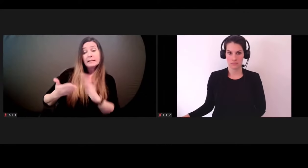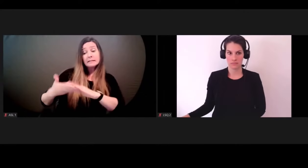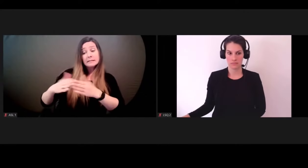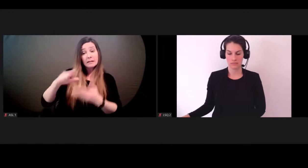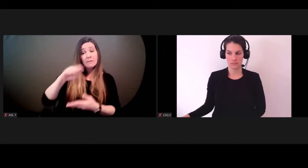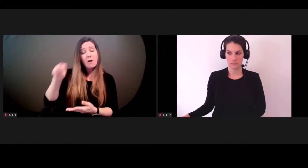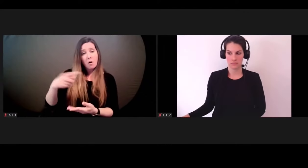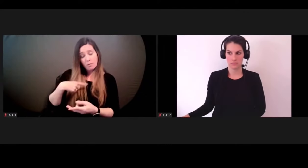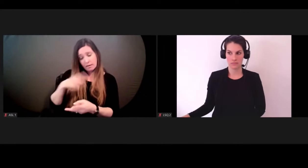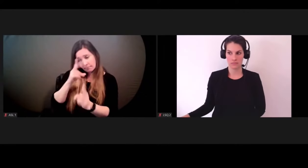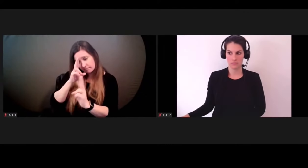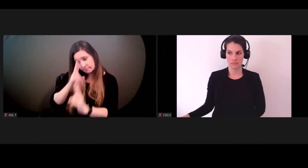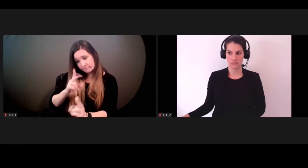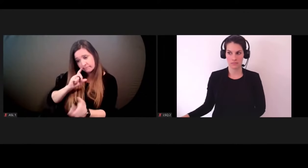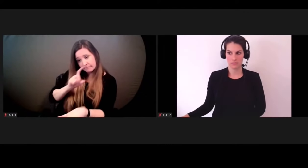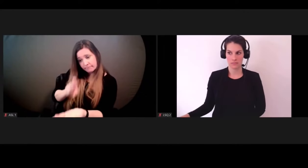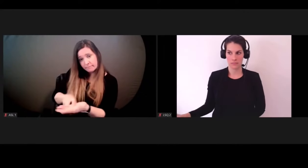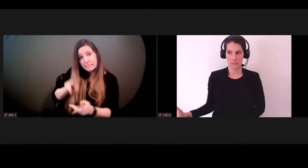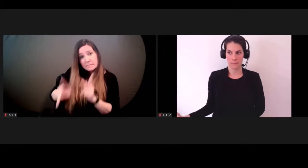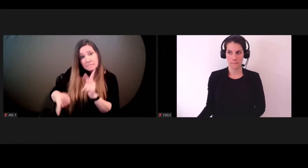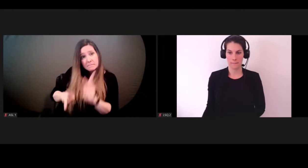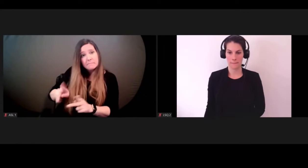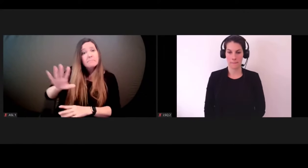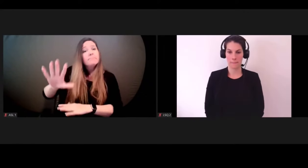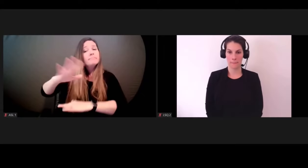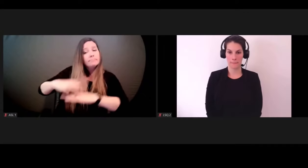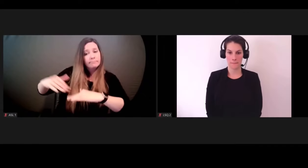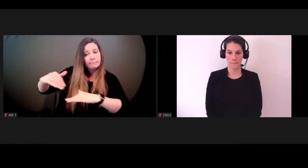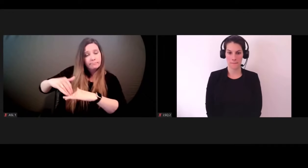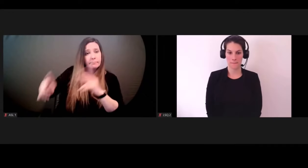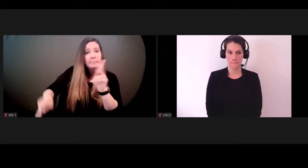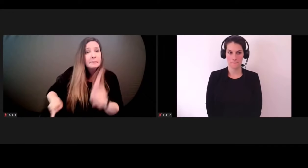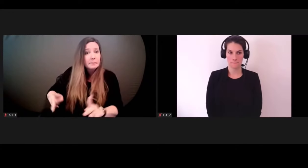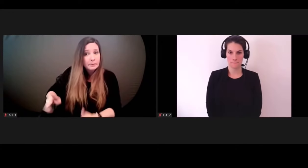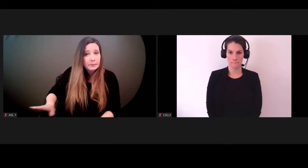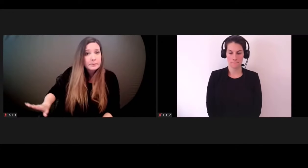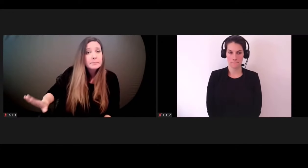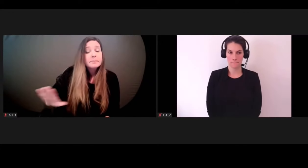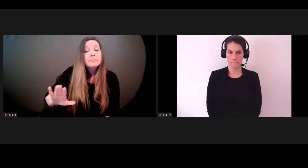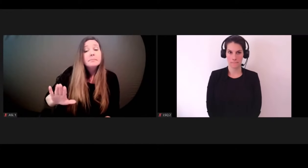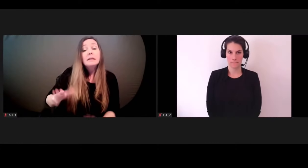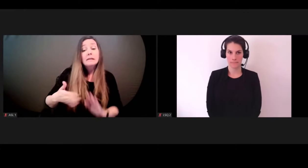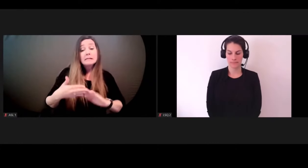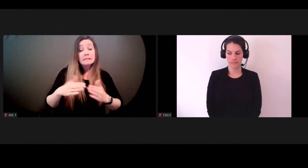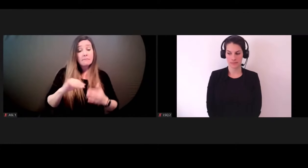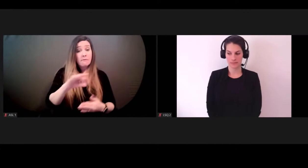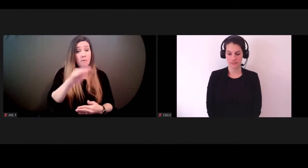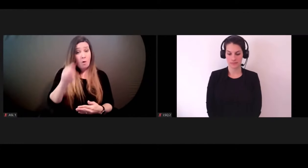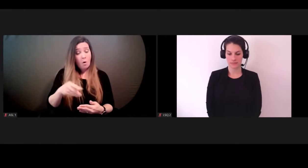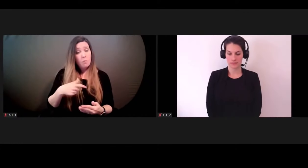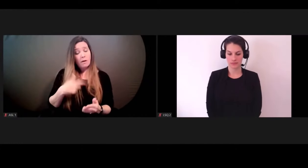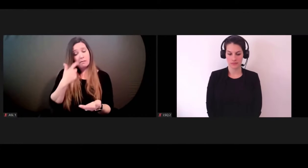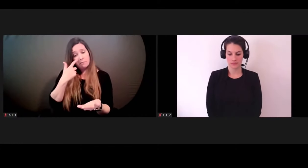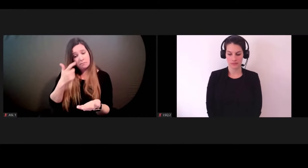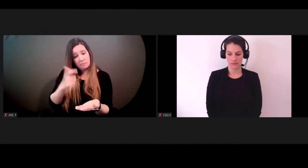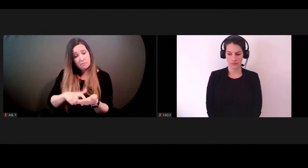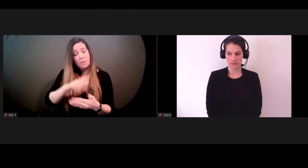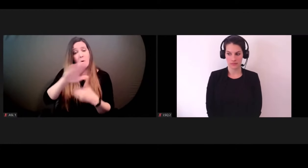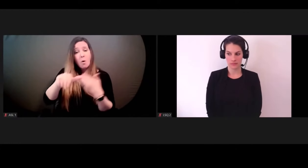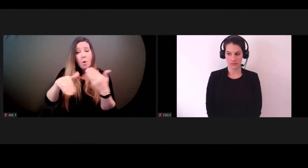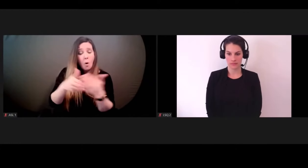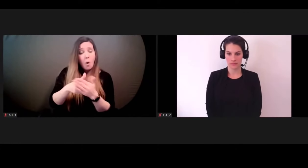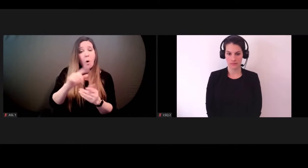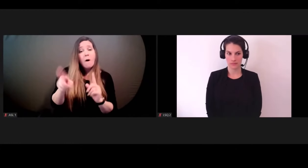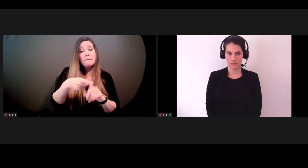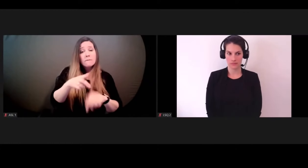the peoples and the land of the Algonquin Anishinaabe Nation. The city of Ottawa honors all First Nations, Inuit,